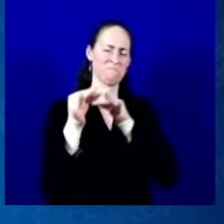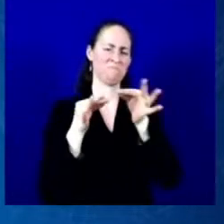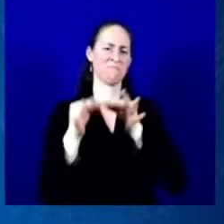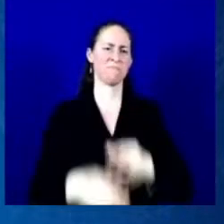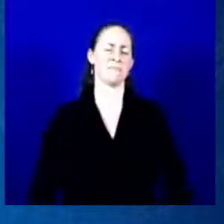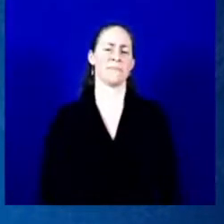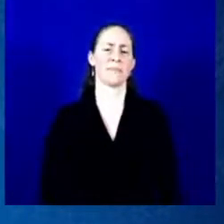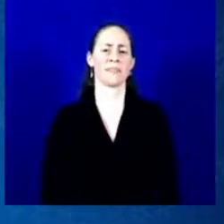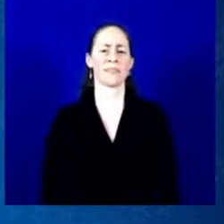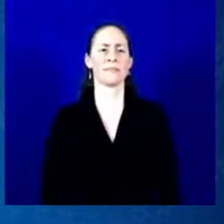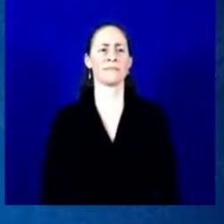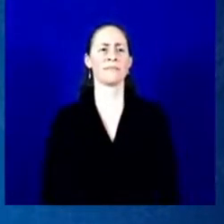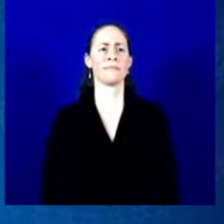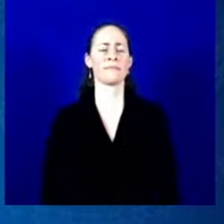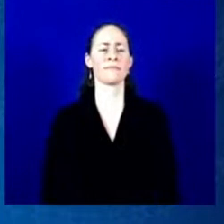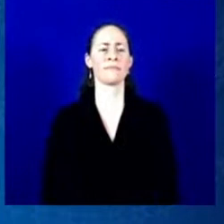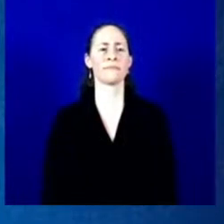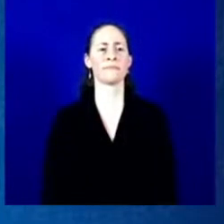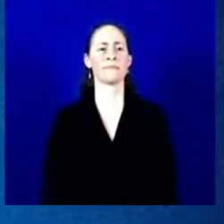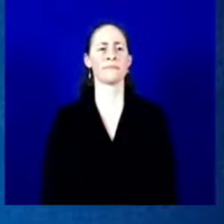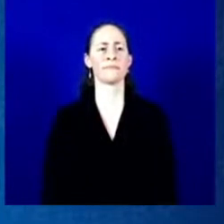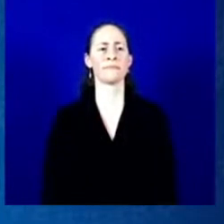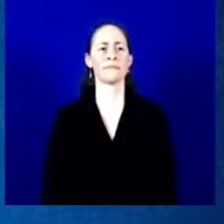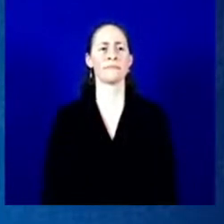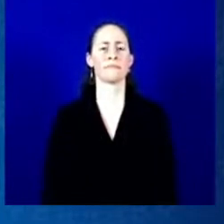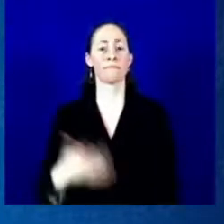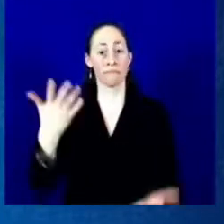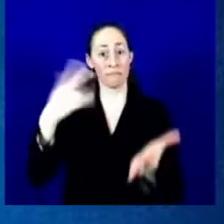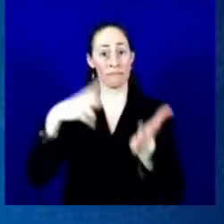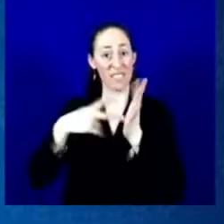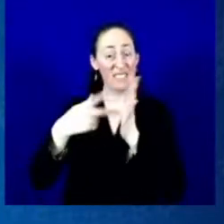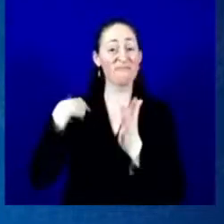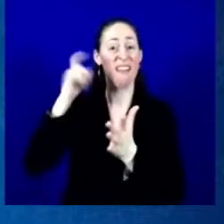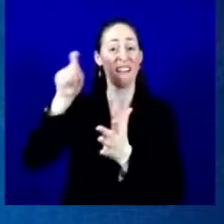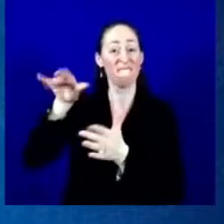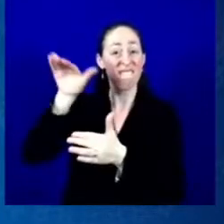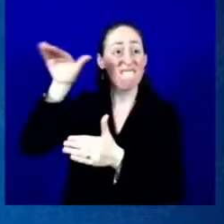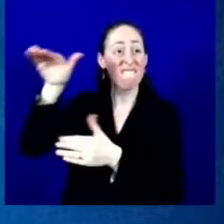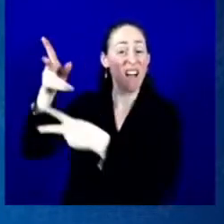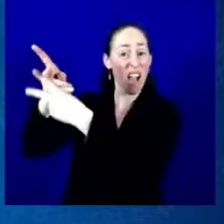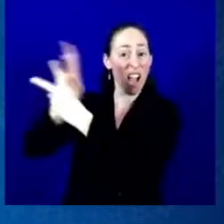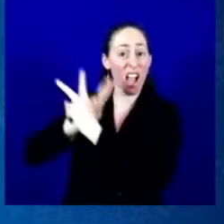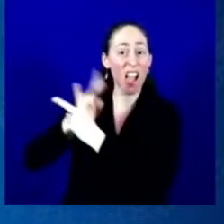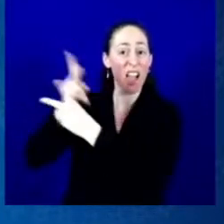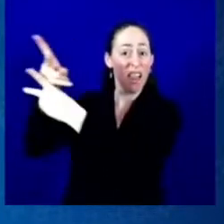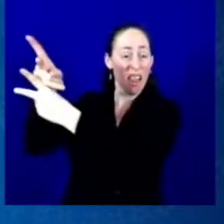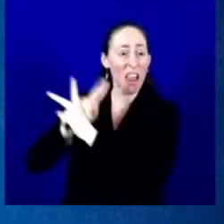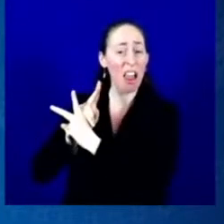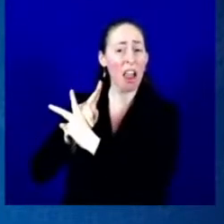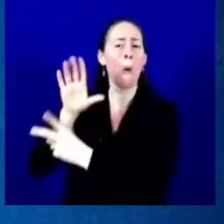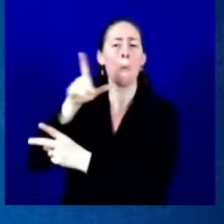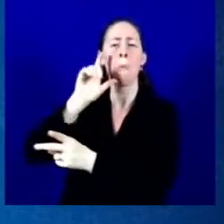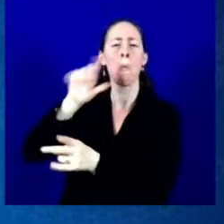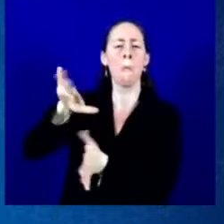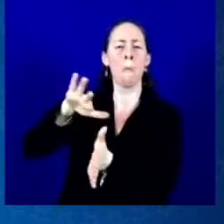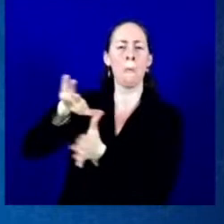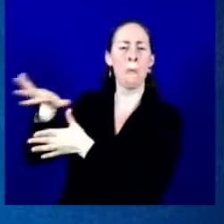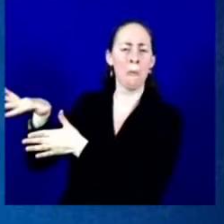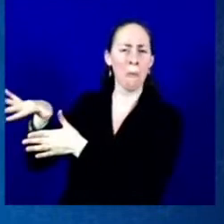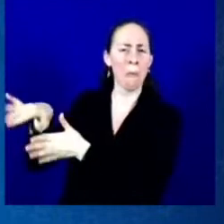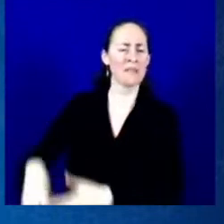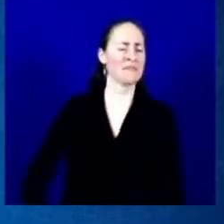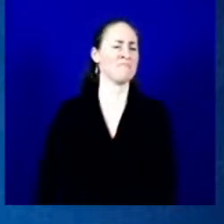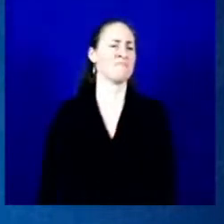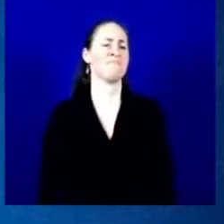deficits. Let's start with what I will not do. I will not impose any tax increase on people making less